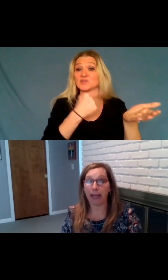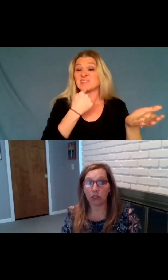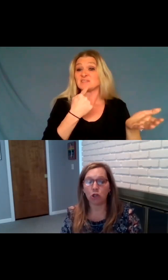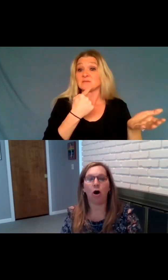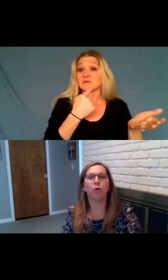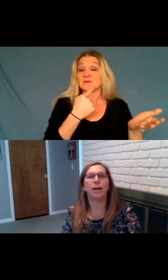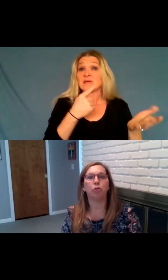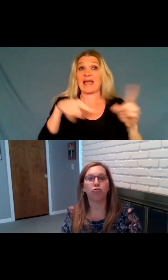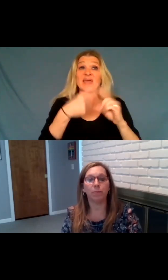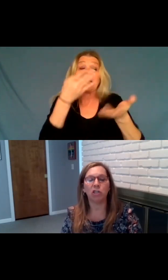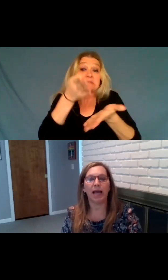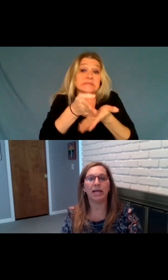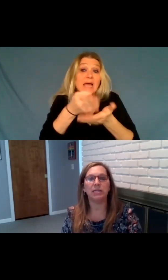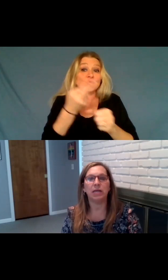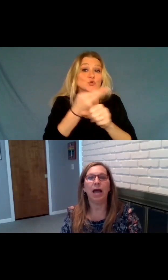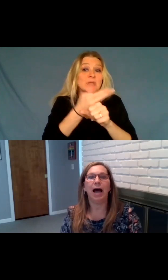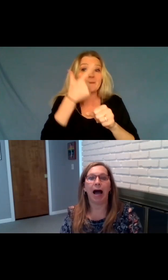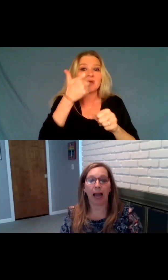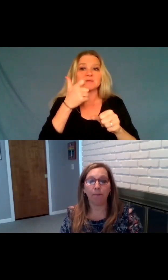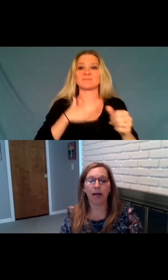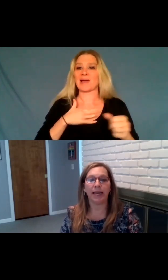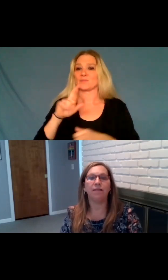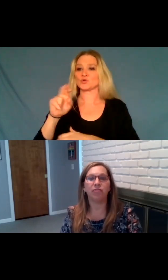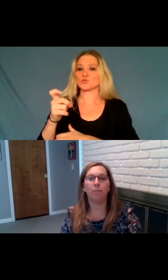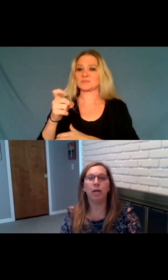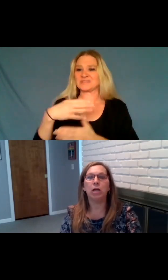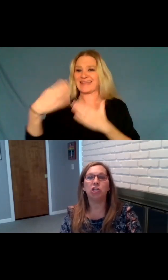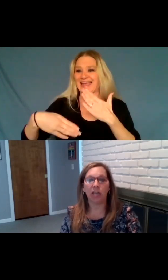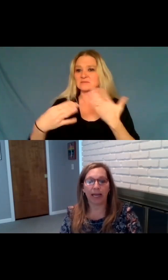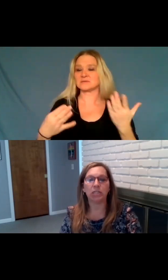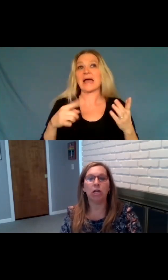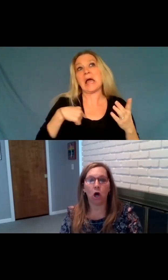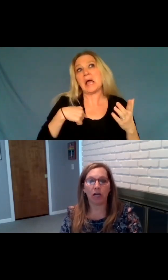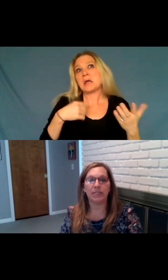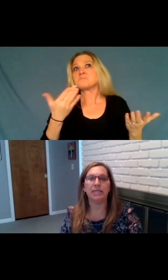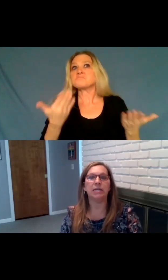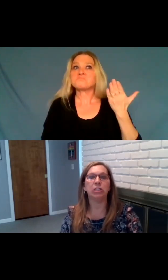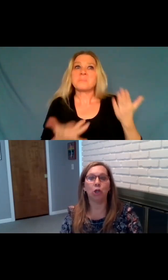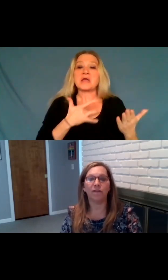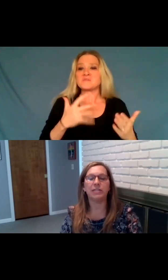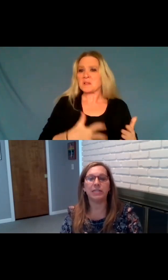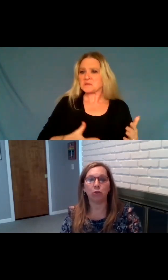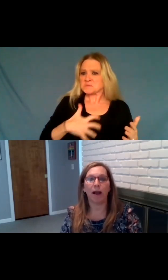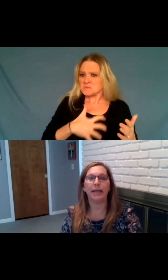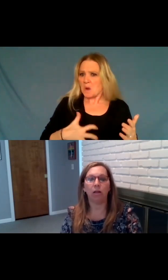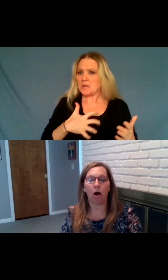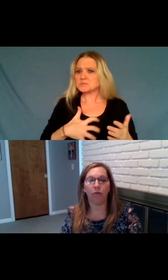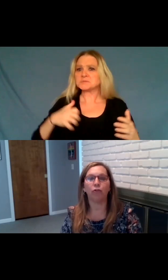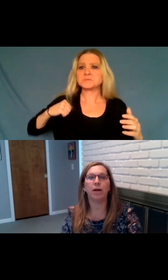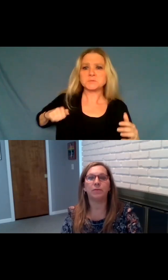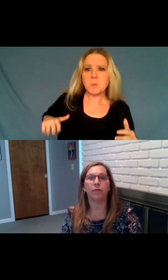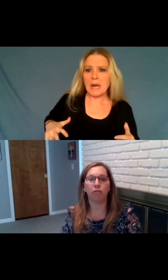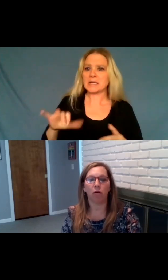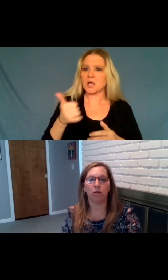my pain is gone or my prescription ends, I might have some shakes and nausea, nervousness, sweating, and